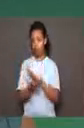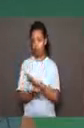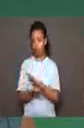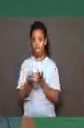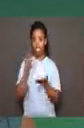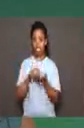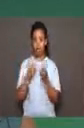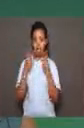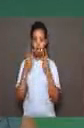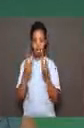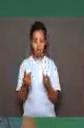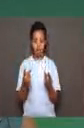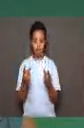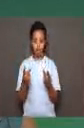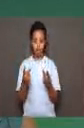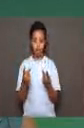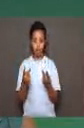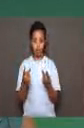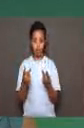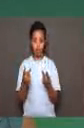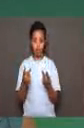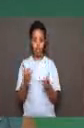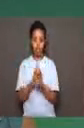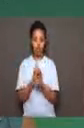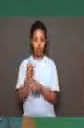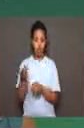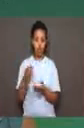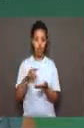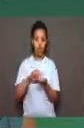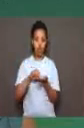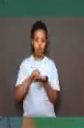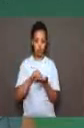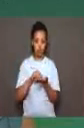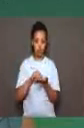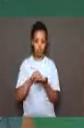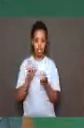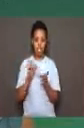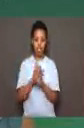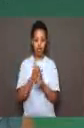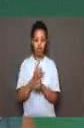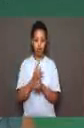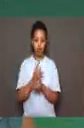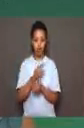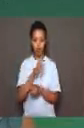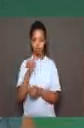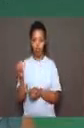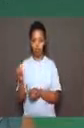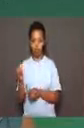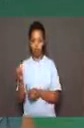reviewed the classification of organic molecules, and we learned